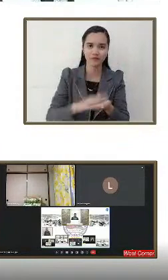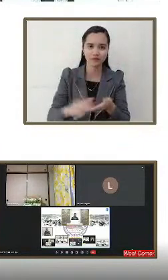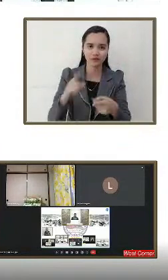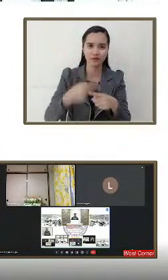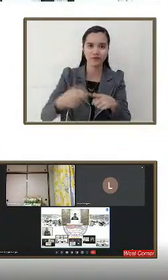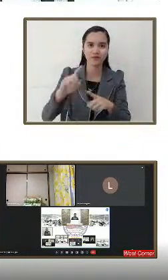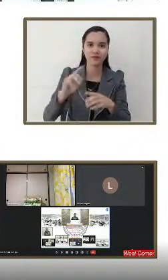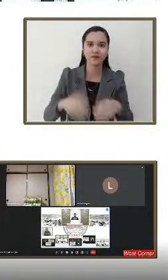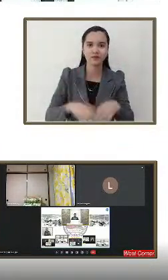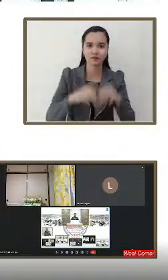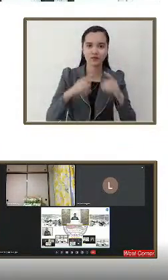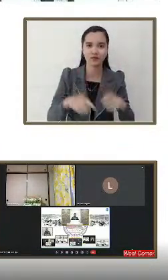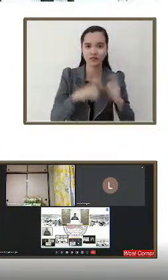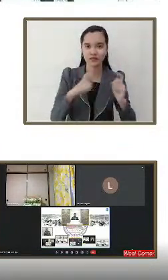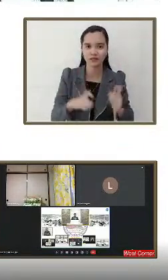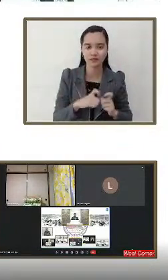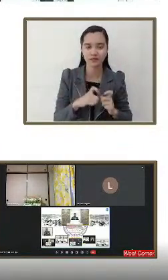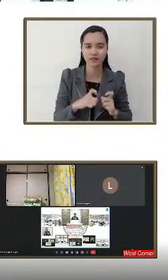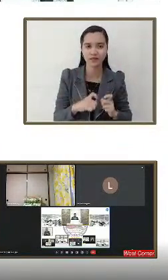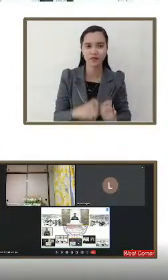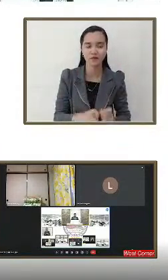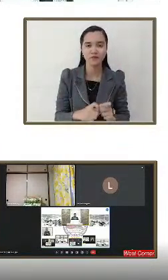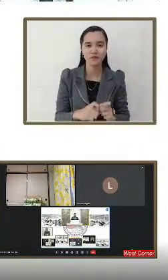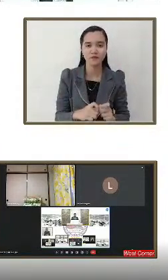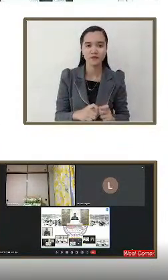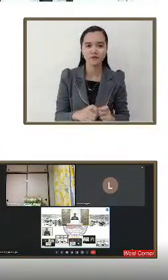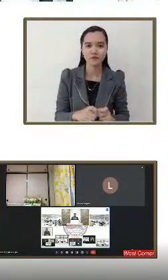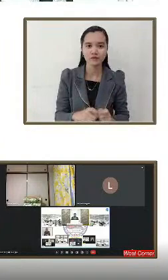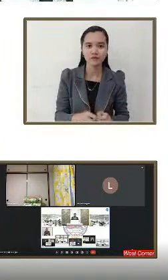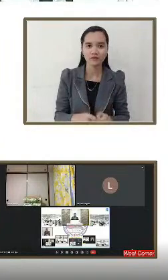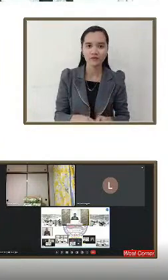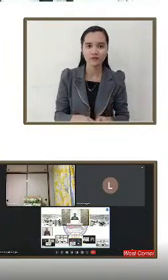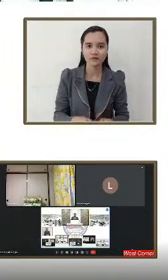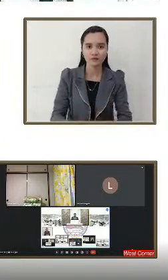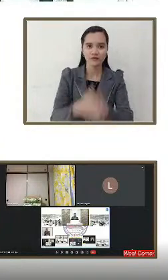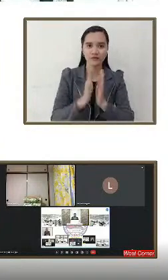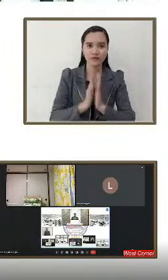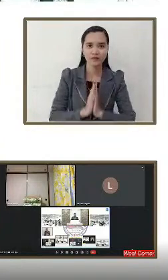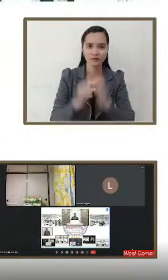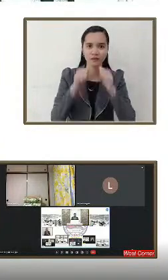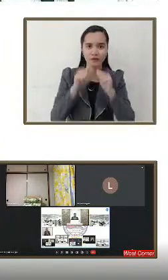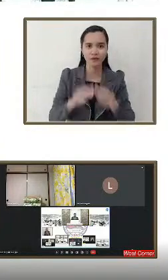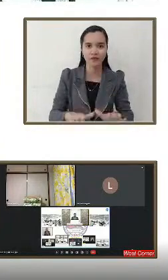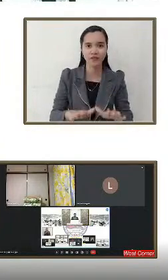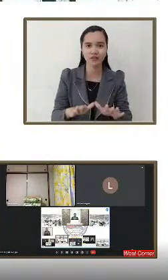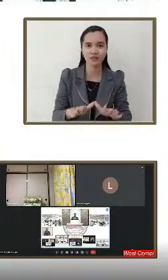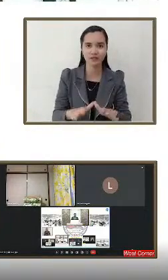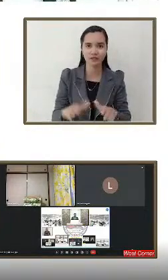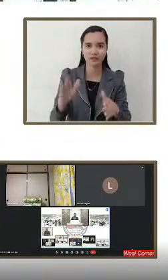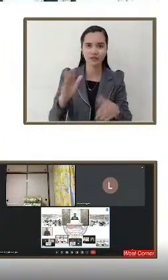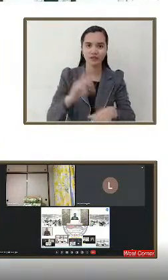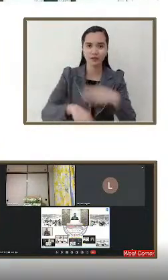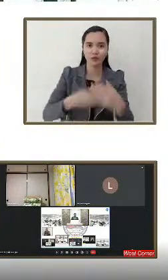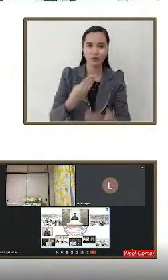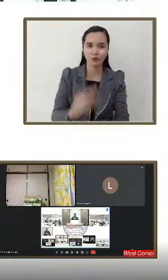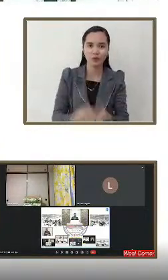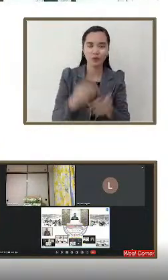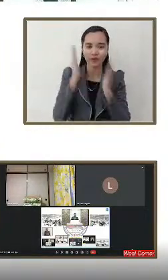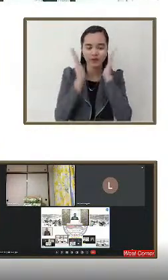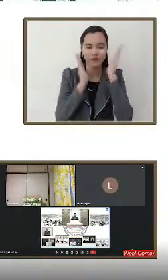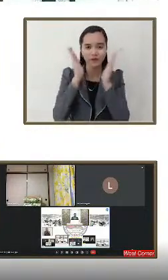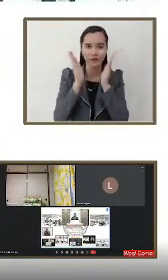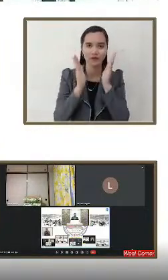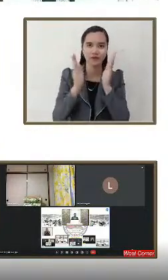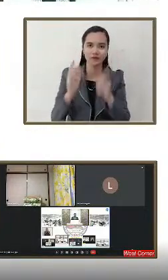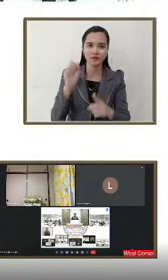forgive us on all our sins. And we're asking you to please bless the whole part or whole service, O God. Every part of the service, please